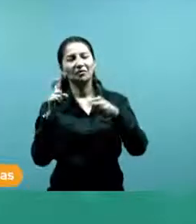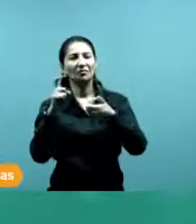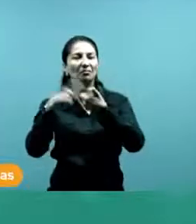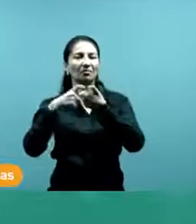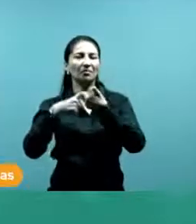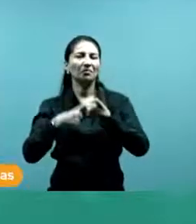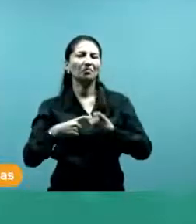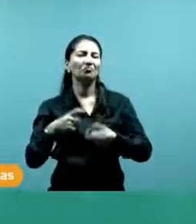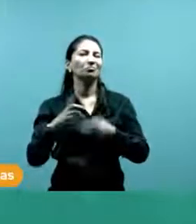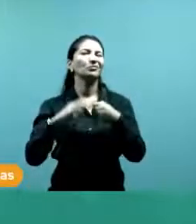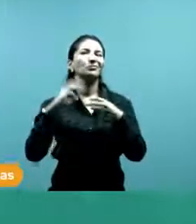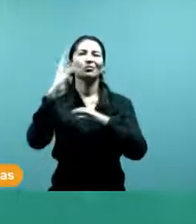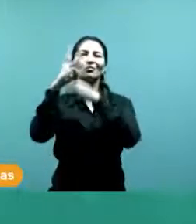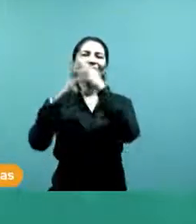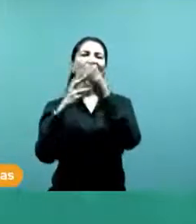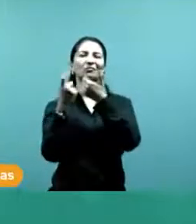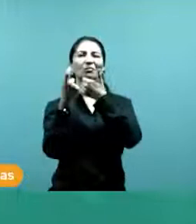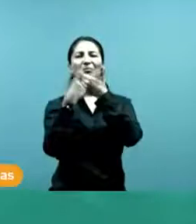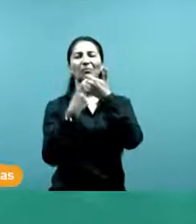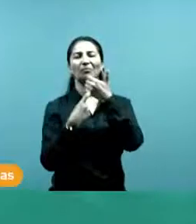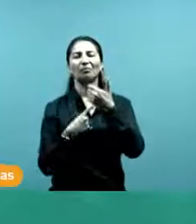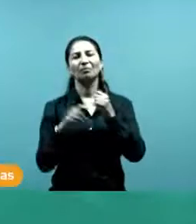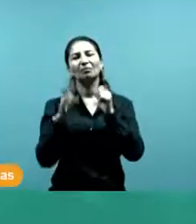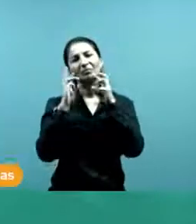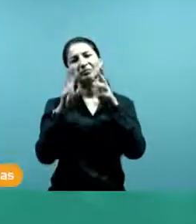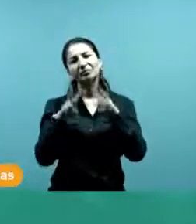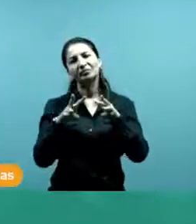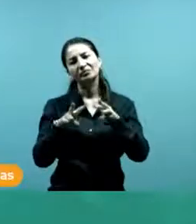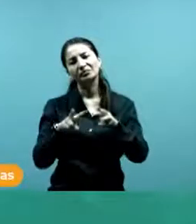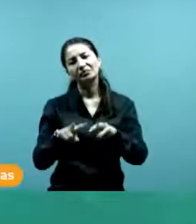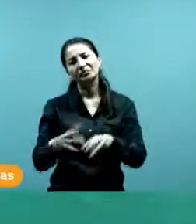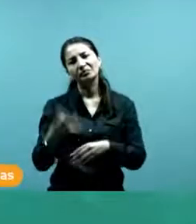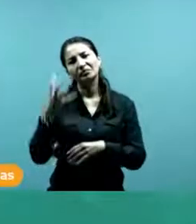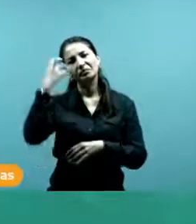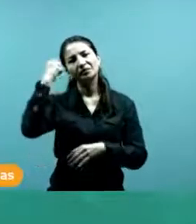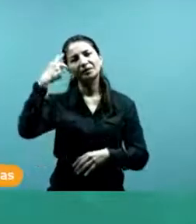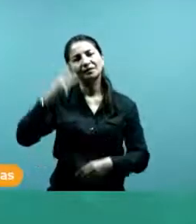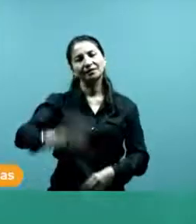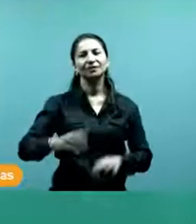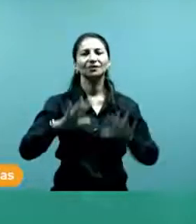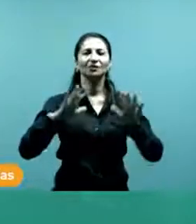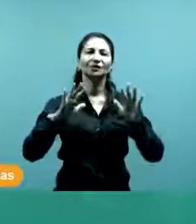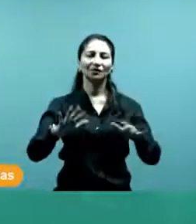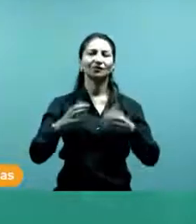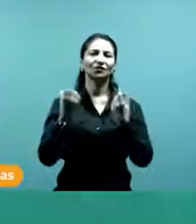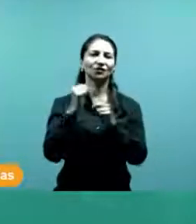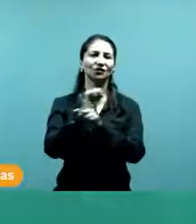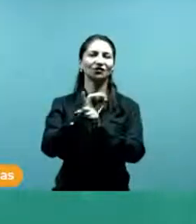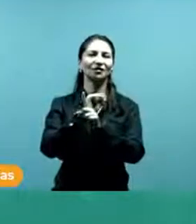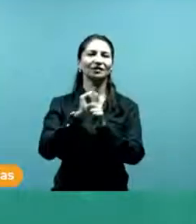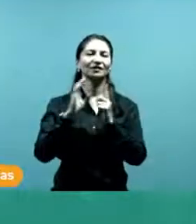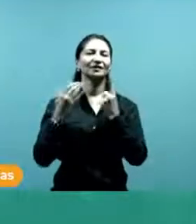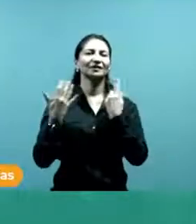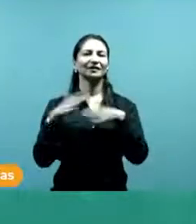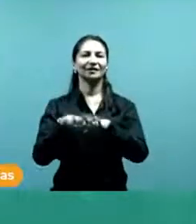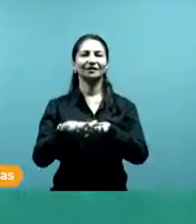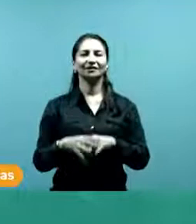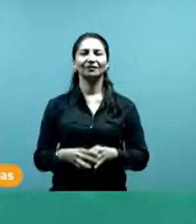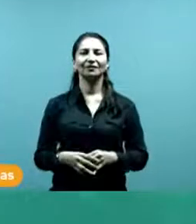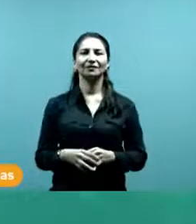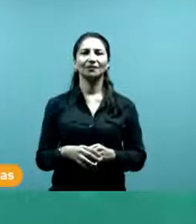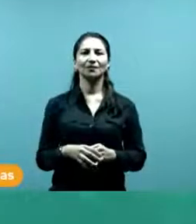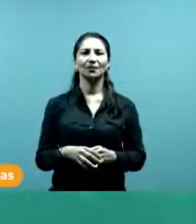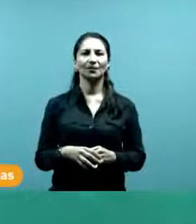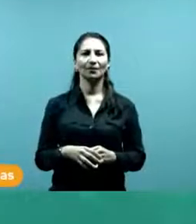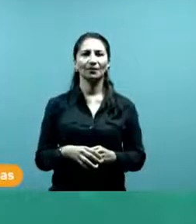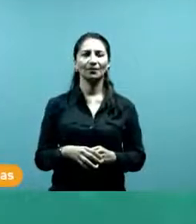the online world of social media to do it with us. A través de las redes sociales. So right now